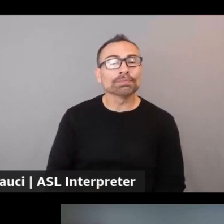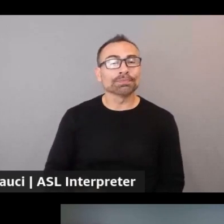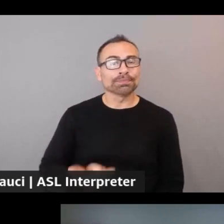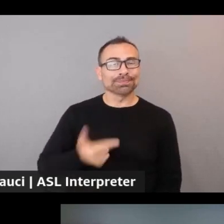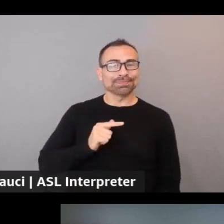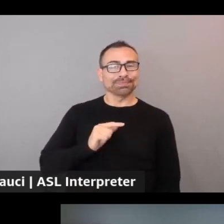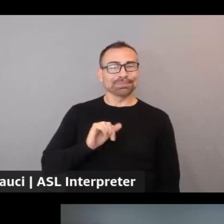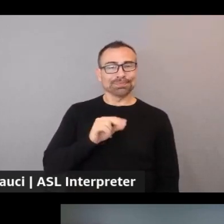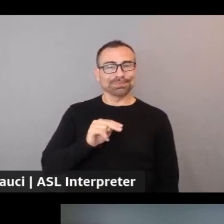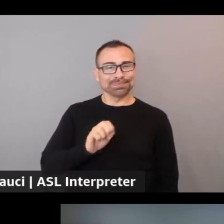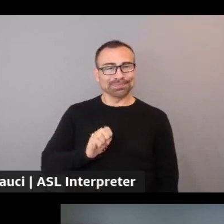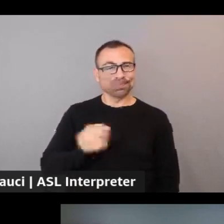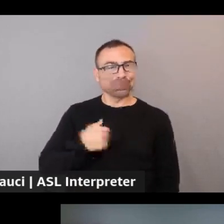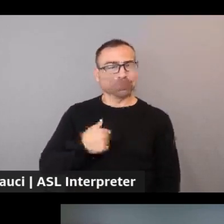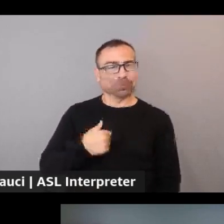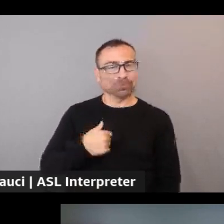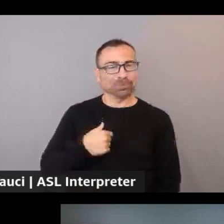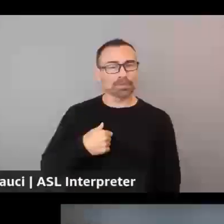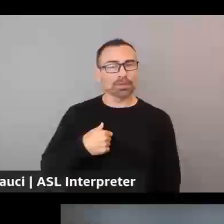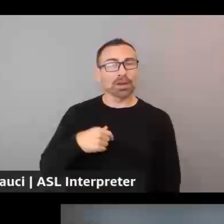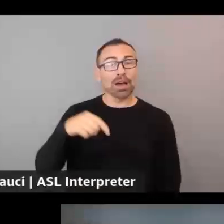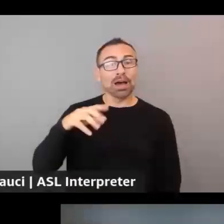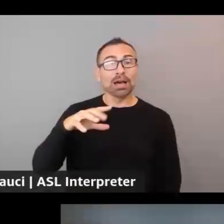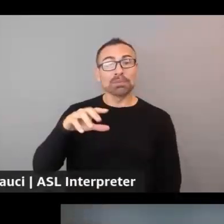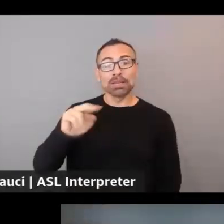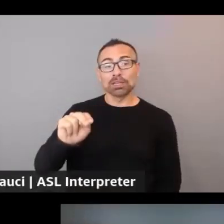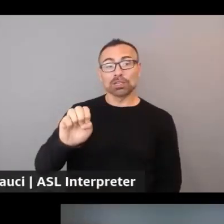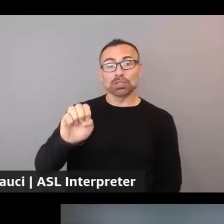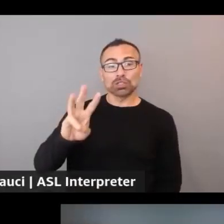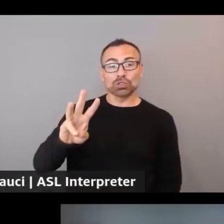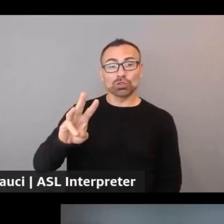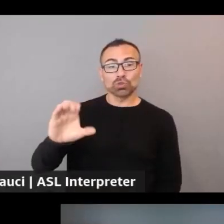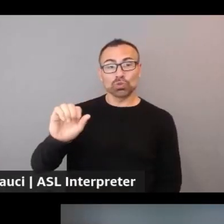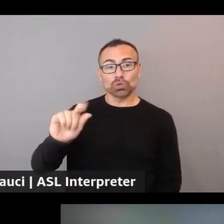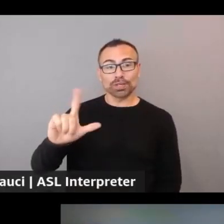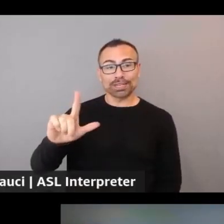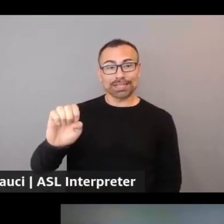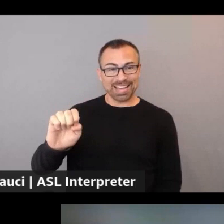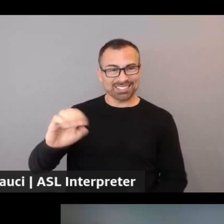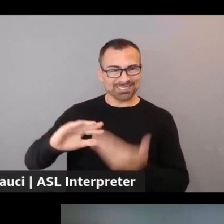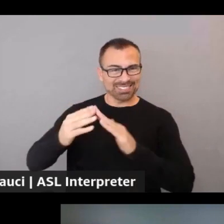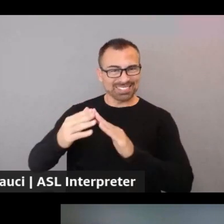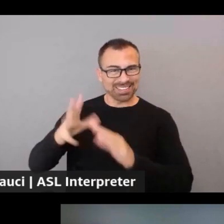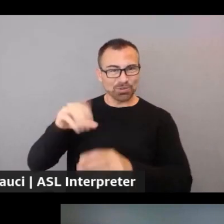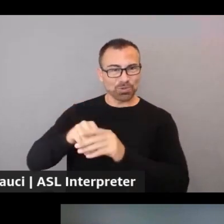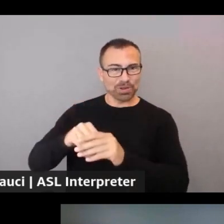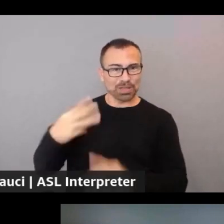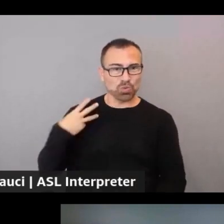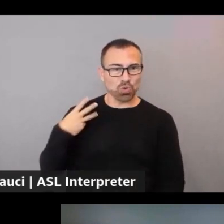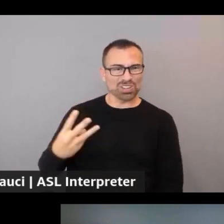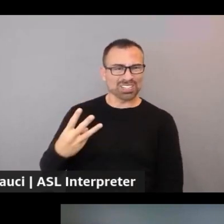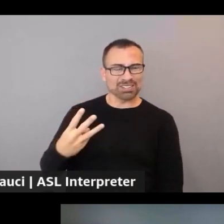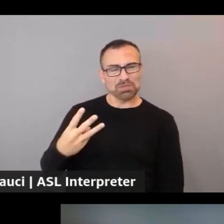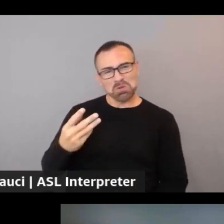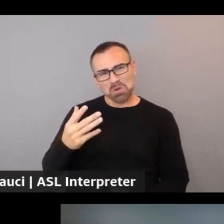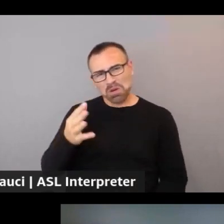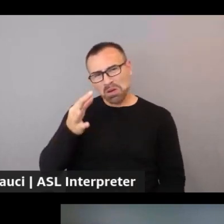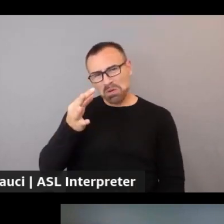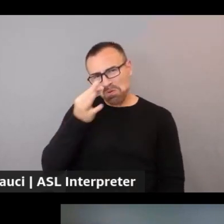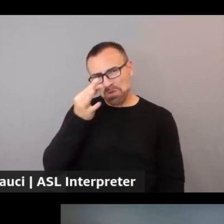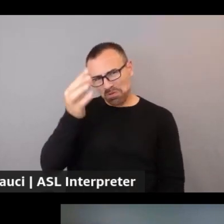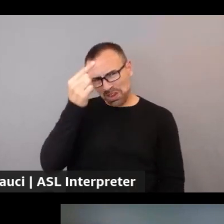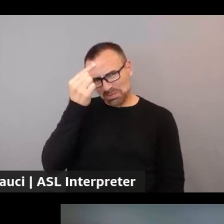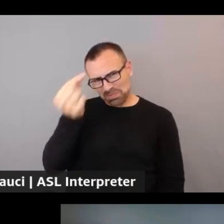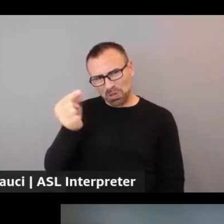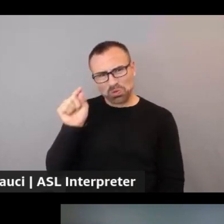am from Newcastle in Washington. That's a small town right next to Seattle. I'm really excited to